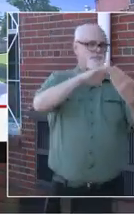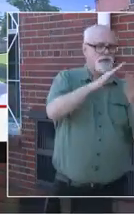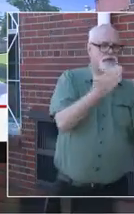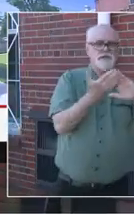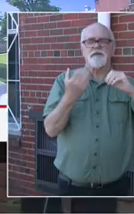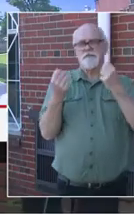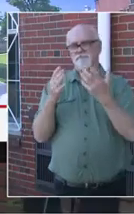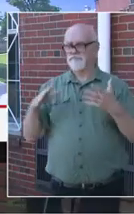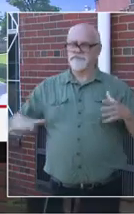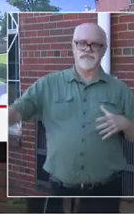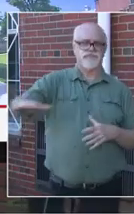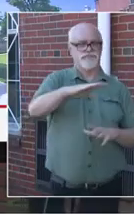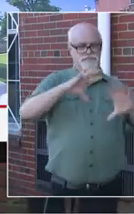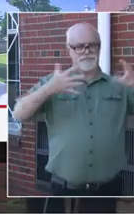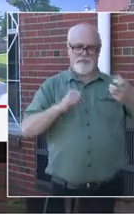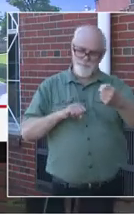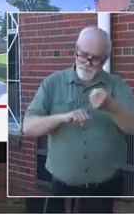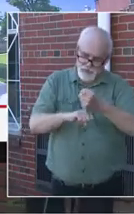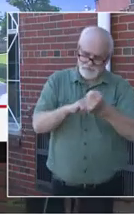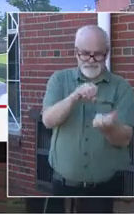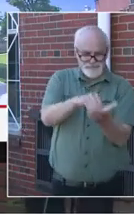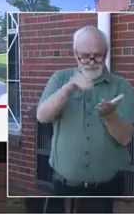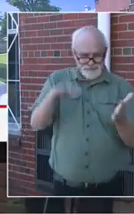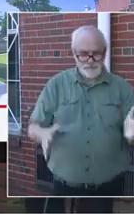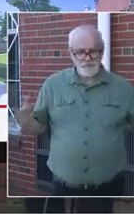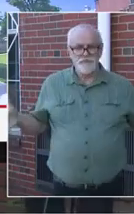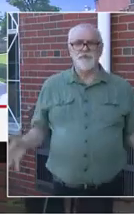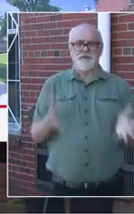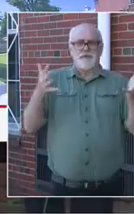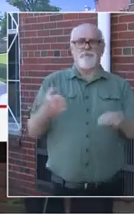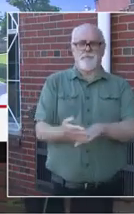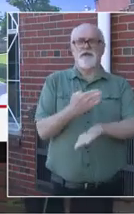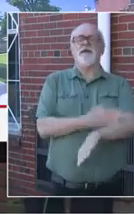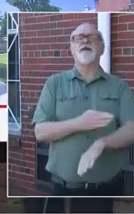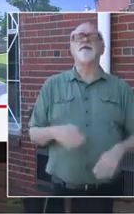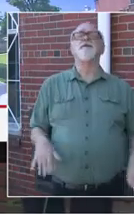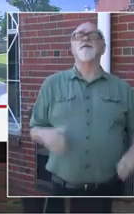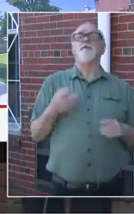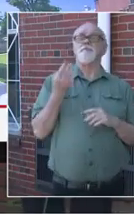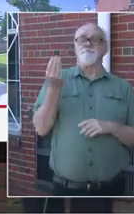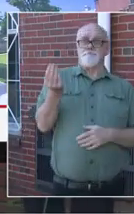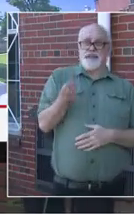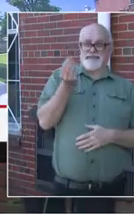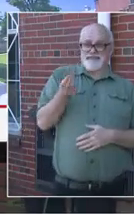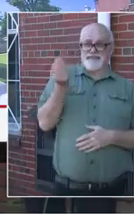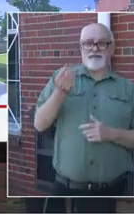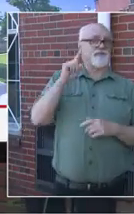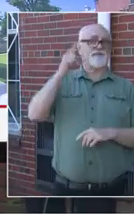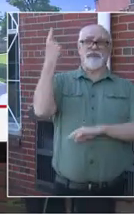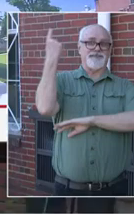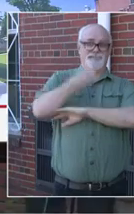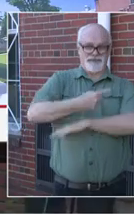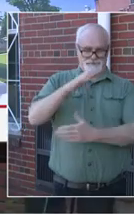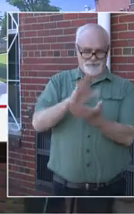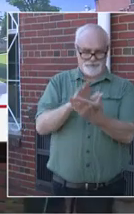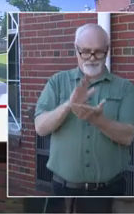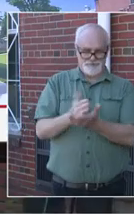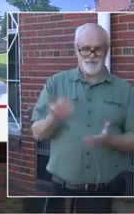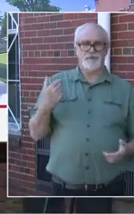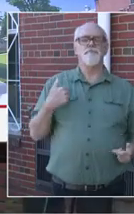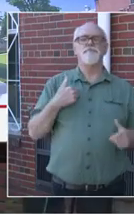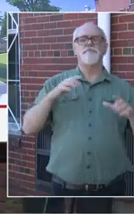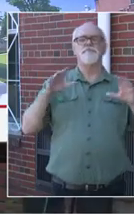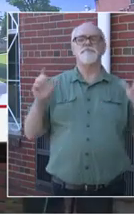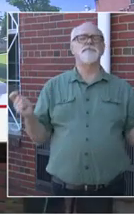we kicked off the first day of school with the education team to celebrate Oyster Adams Bilingual School's new modernization,